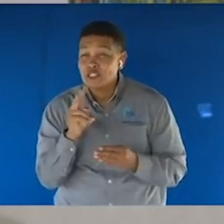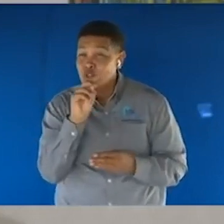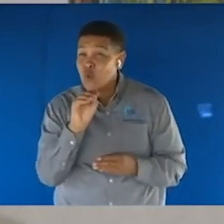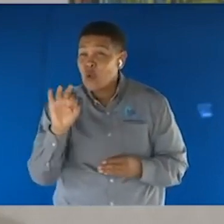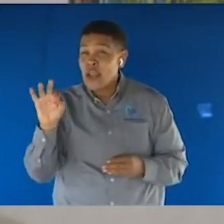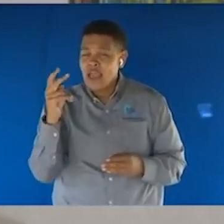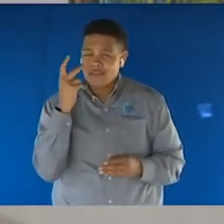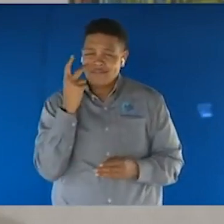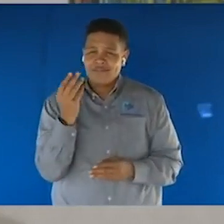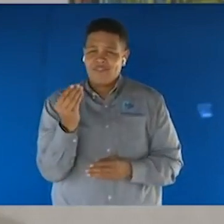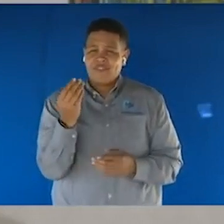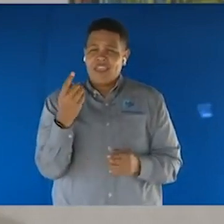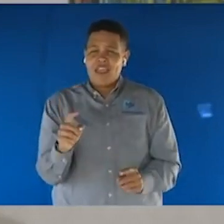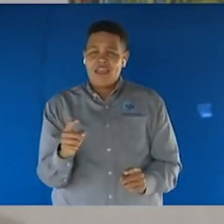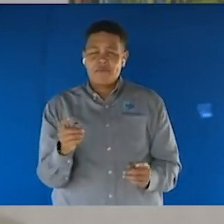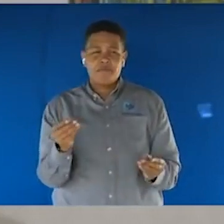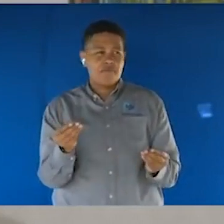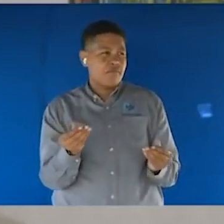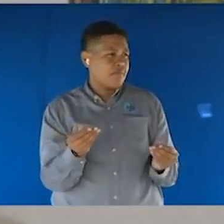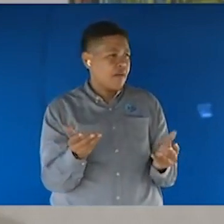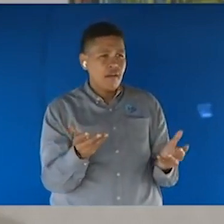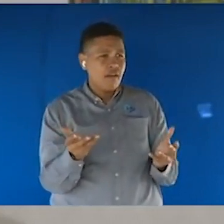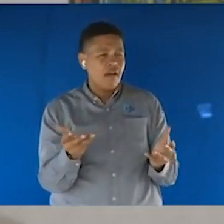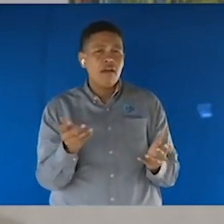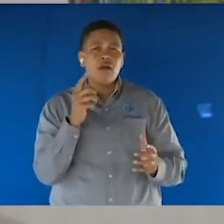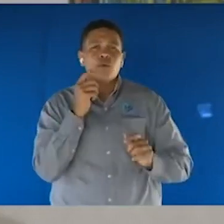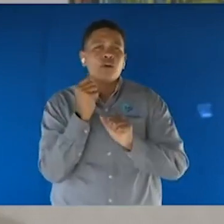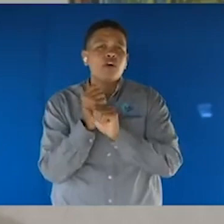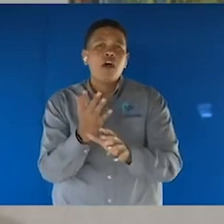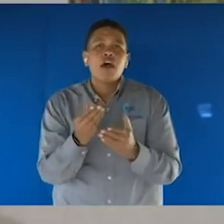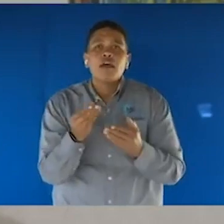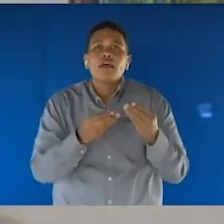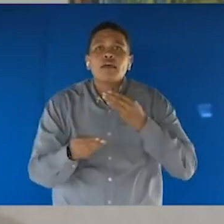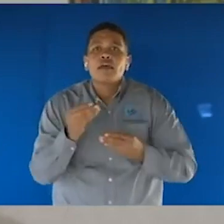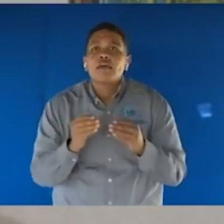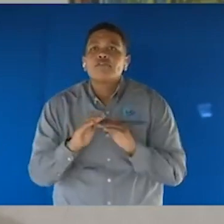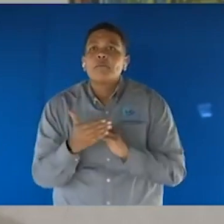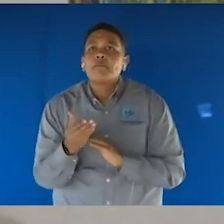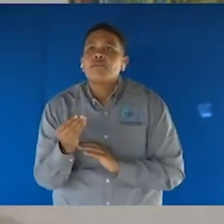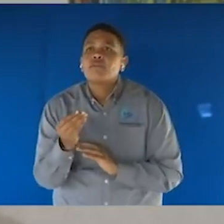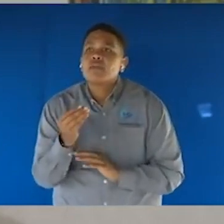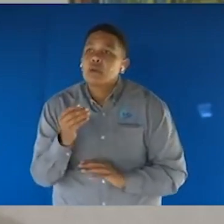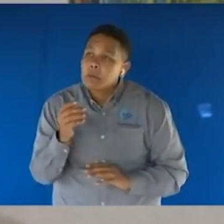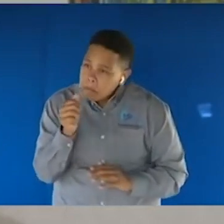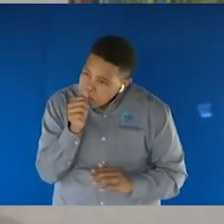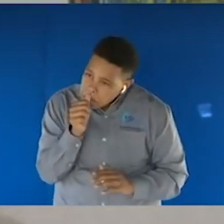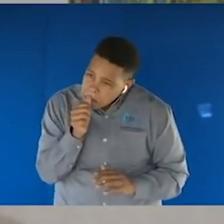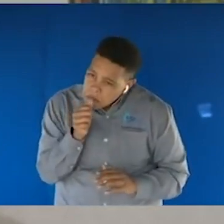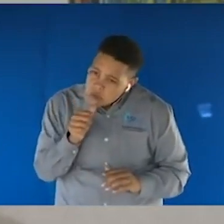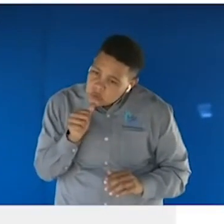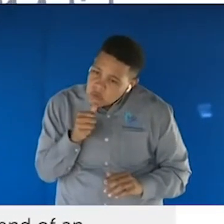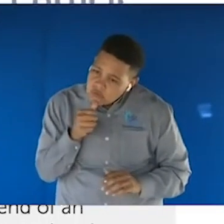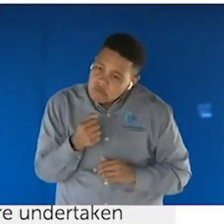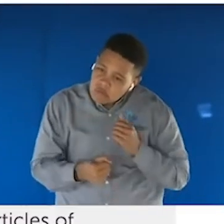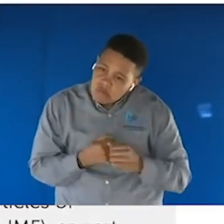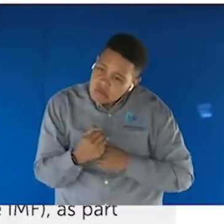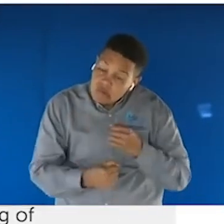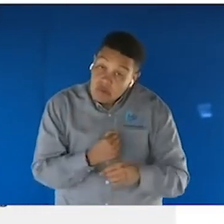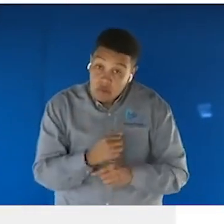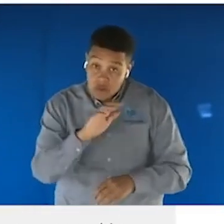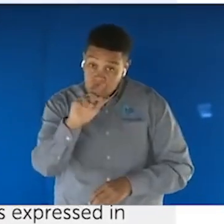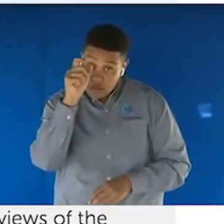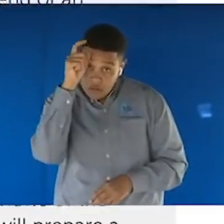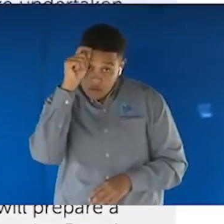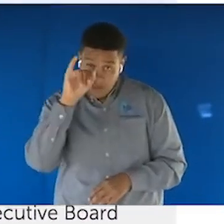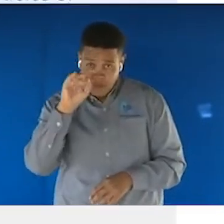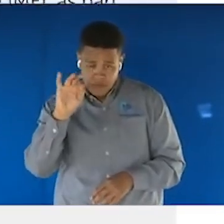experienced in 2009, would have precipitated major economic crises with long recovery periods. As